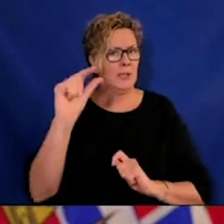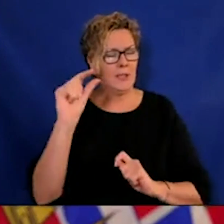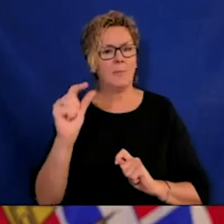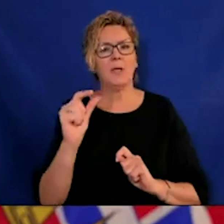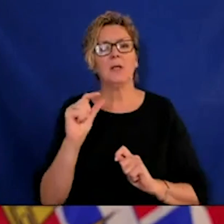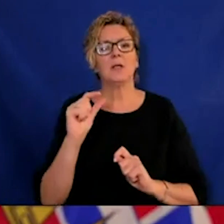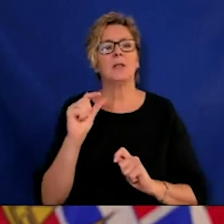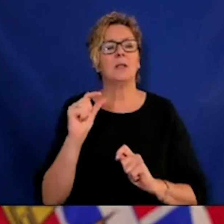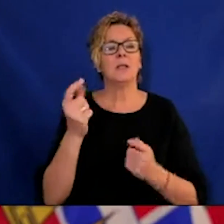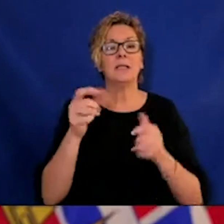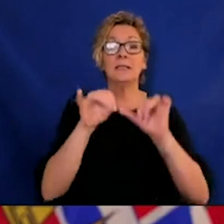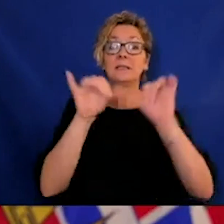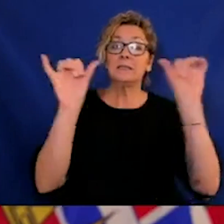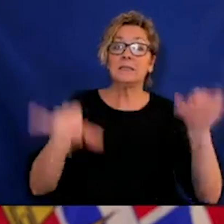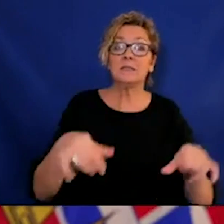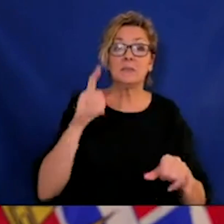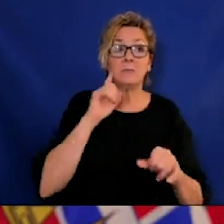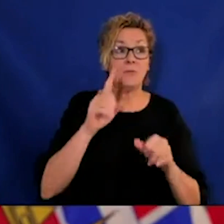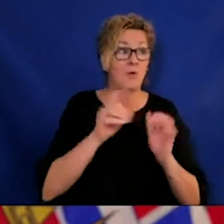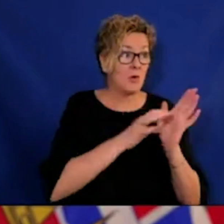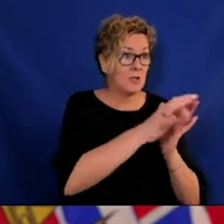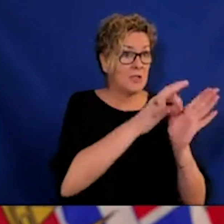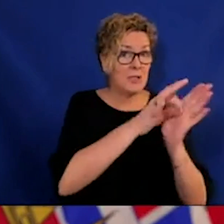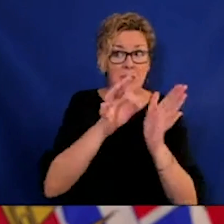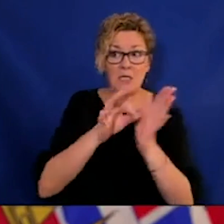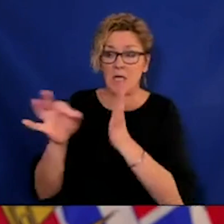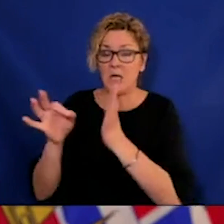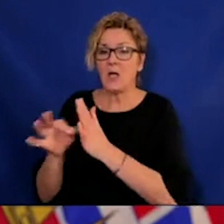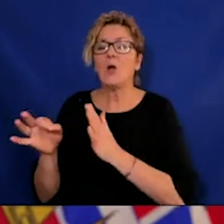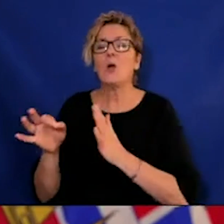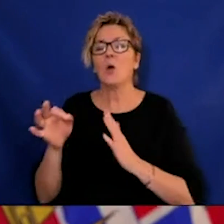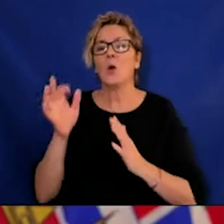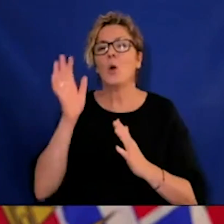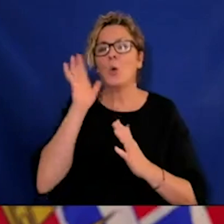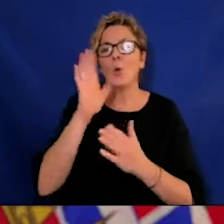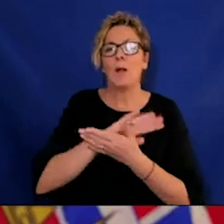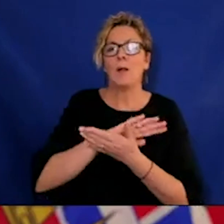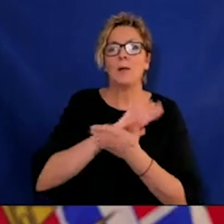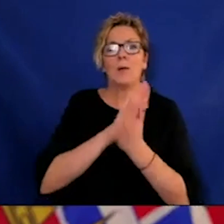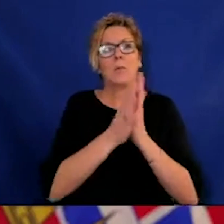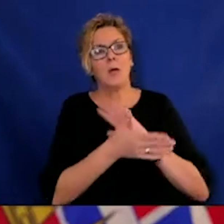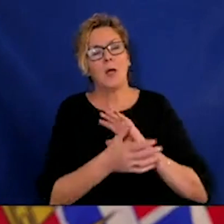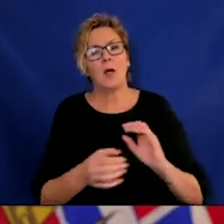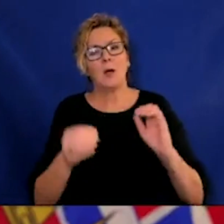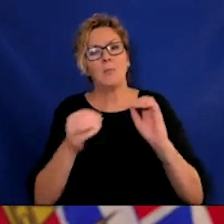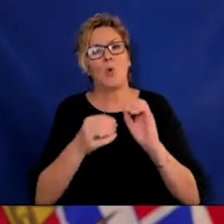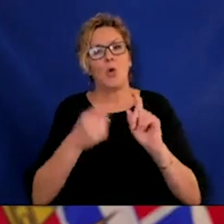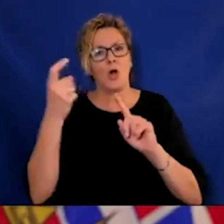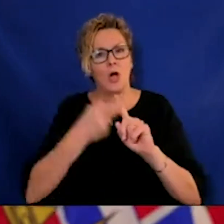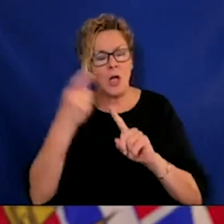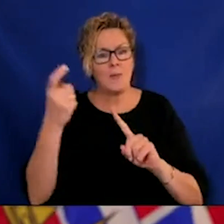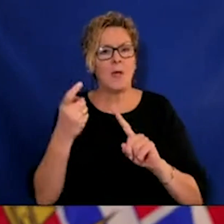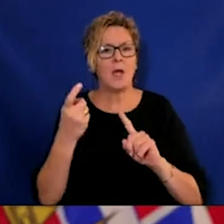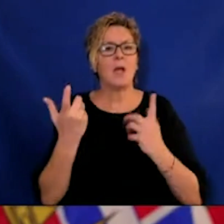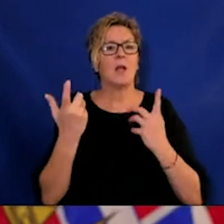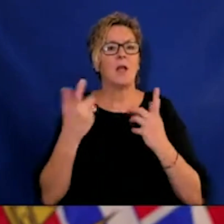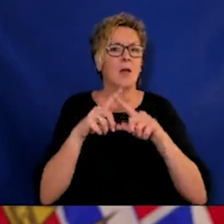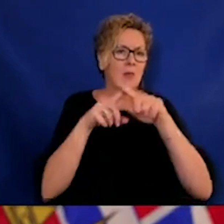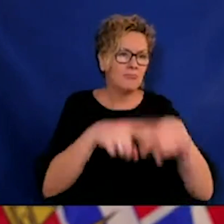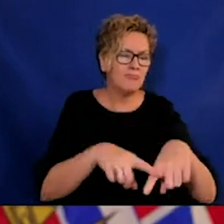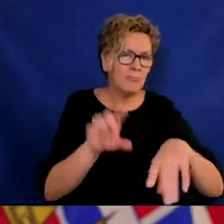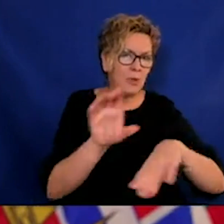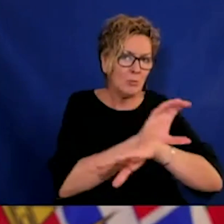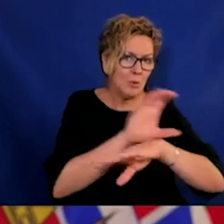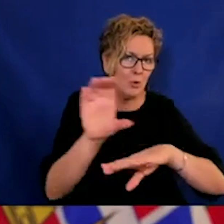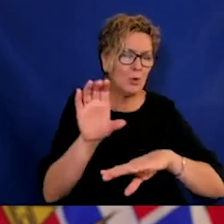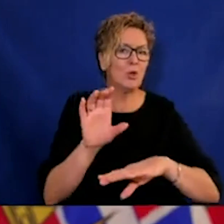it easier, so that we're not spending our time focusing on addition and adding the numbers and being able to reconcile